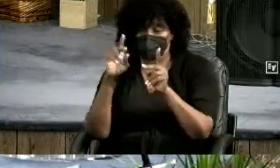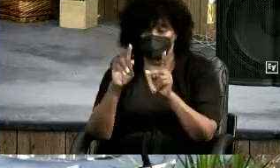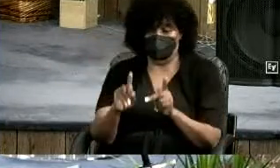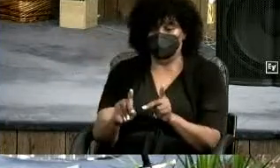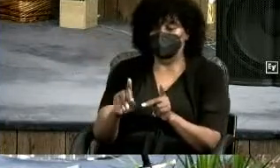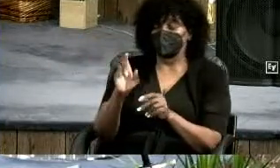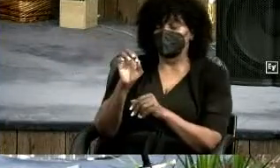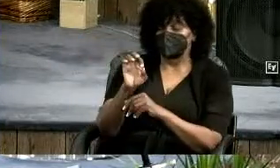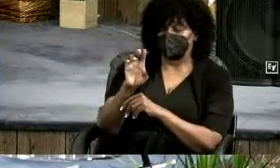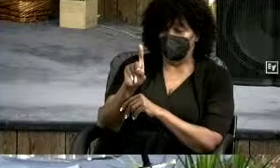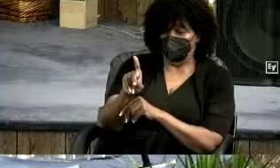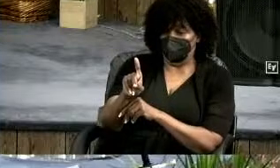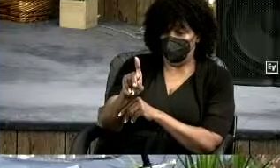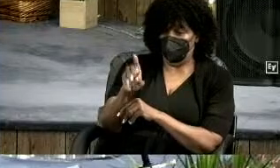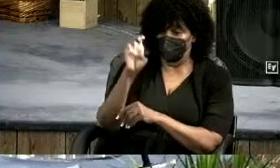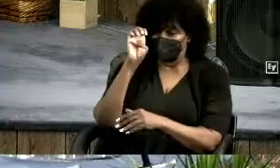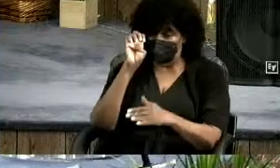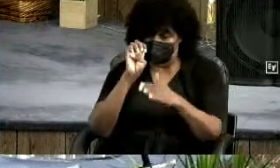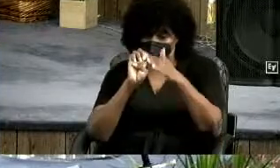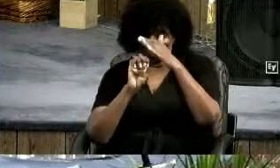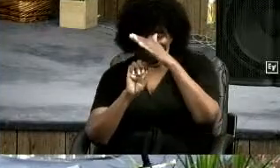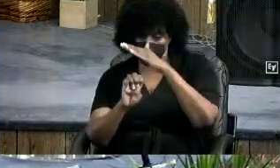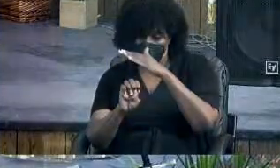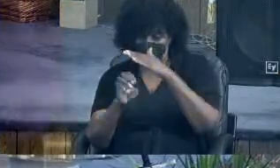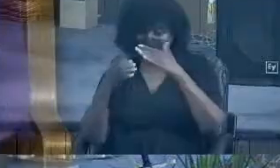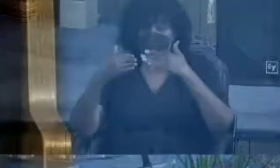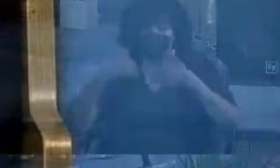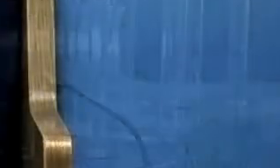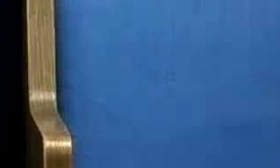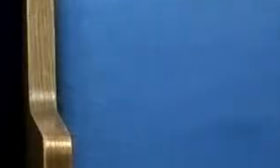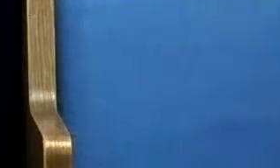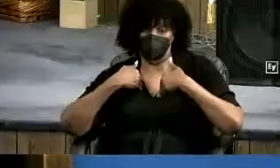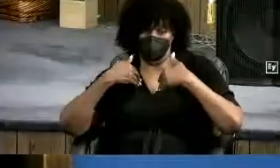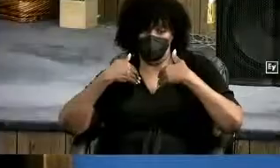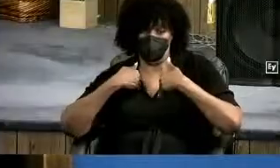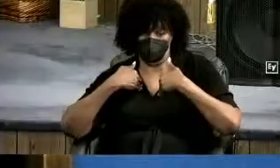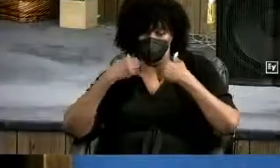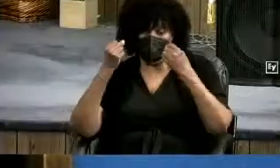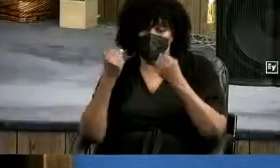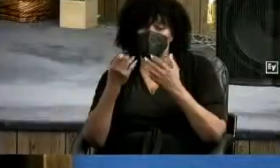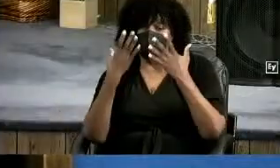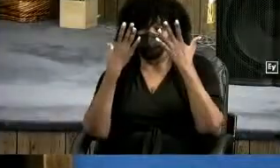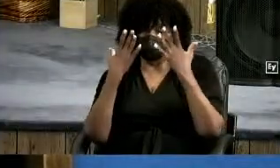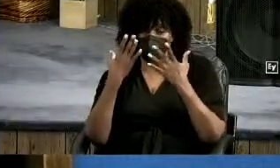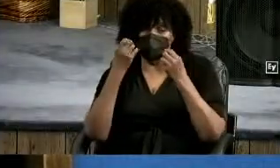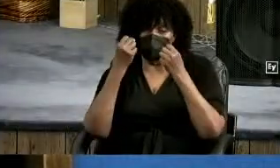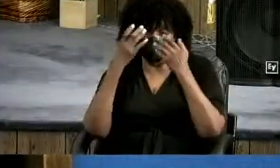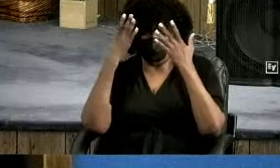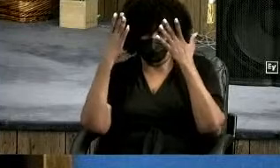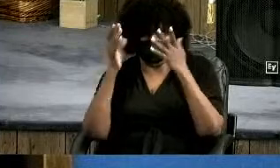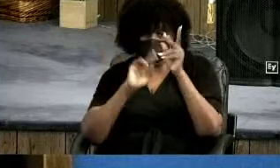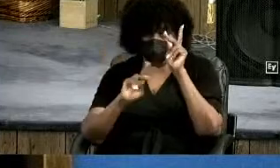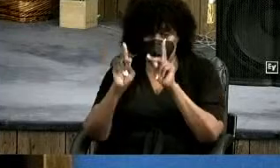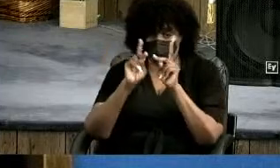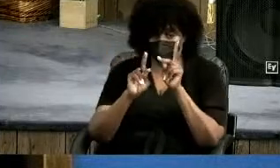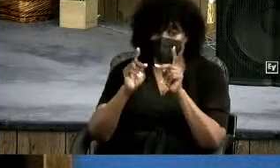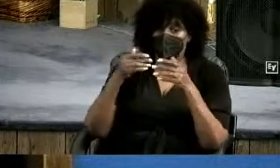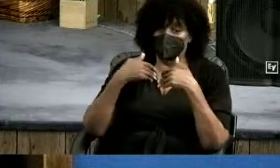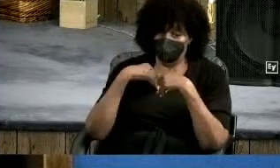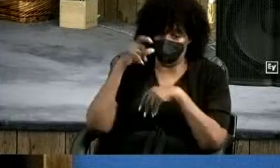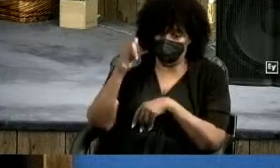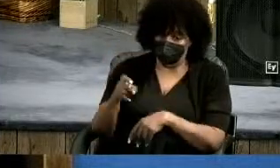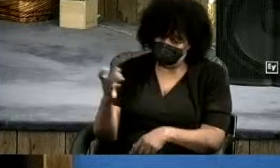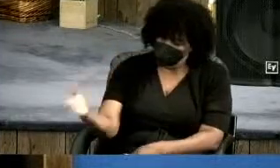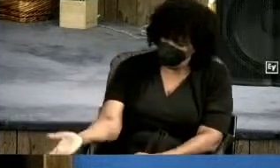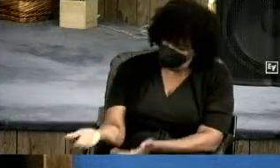right. Elijah, I have 1,000 who haven't bowed the knee to Baal. He's going to preach this thing. He says, look, Gideon, get on up because I'm with